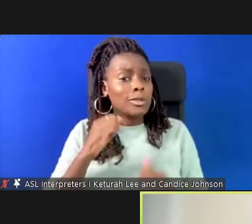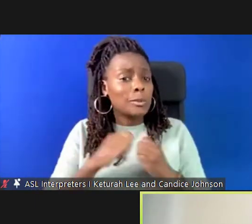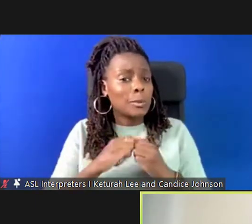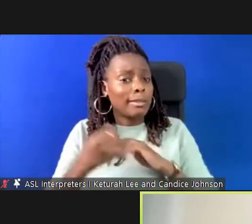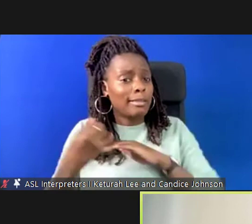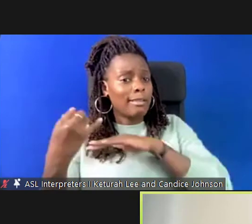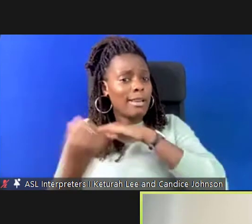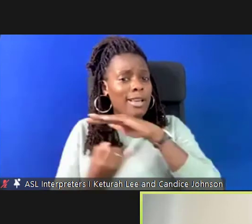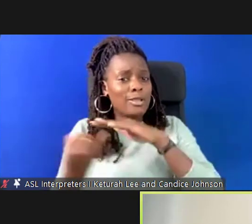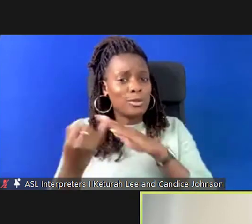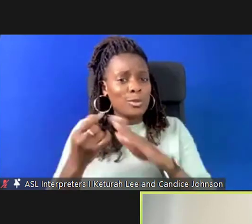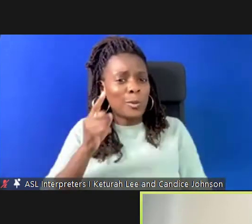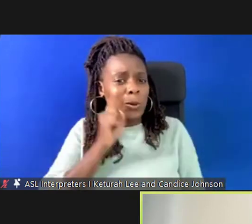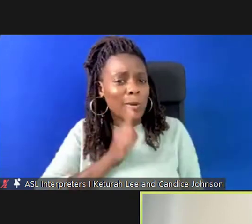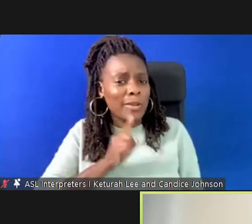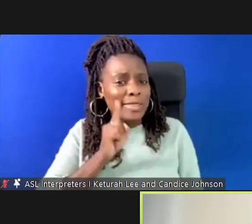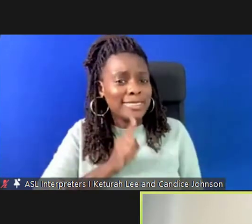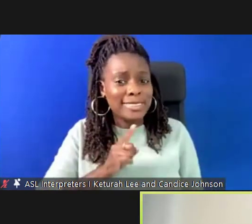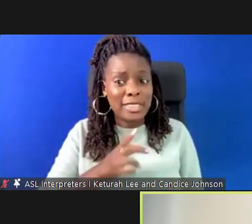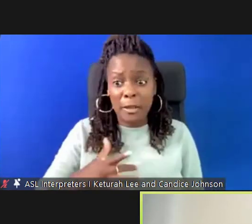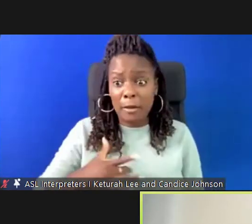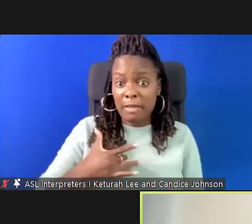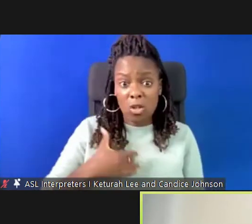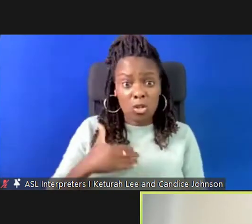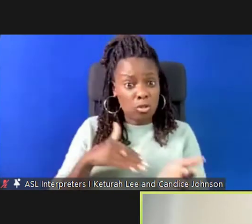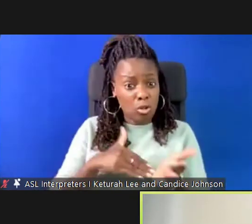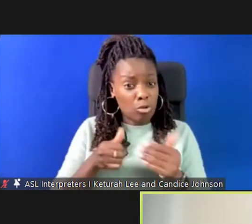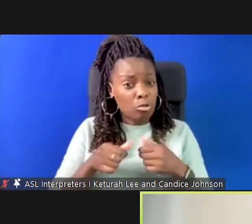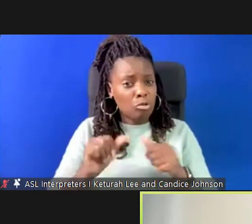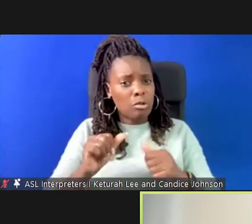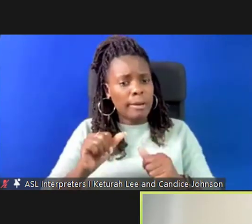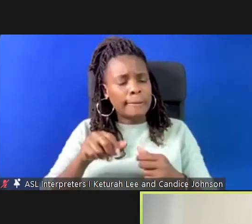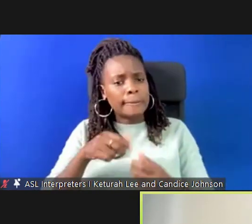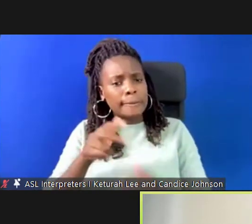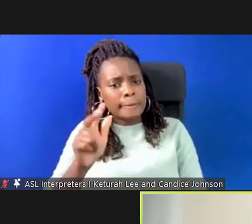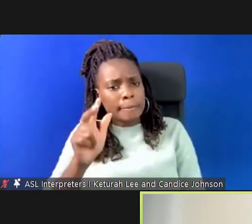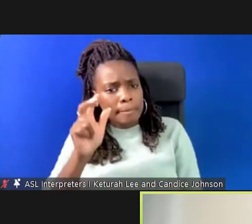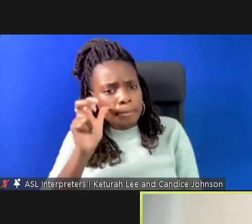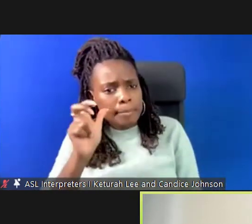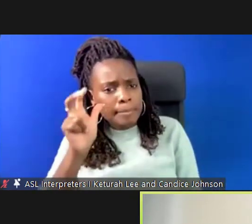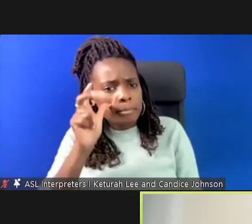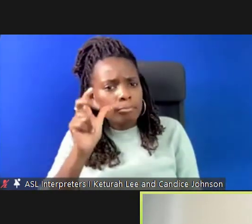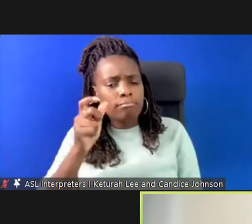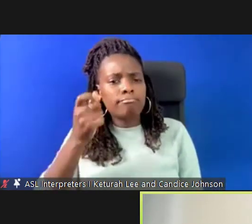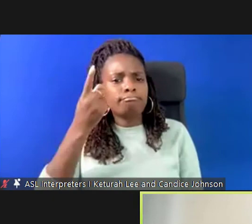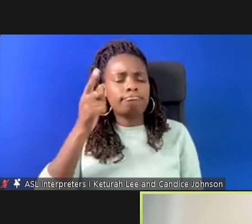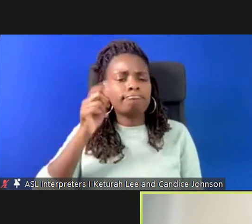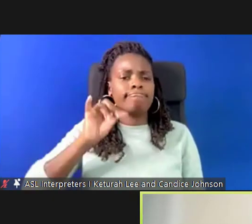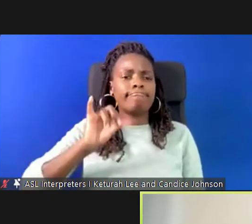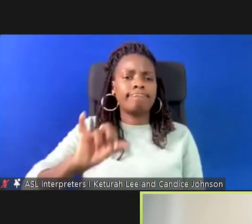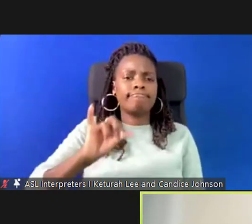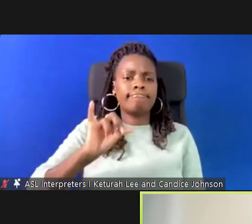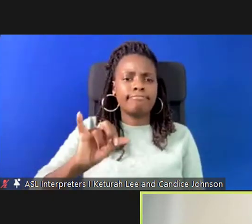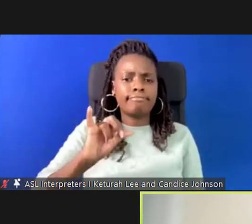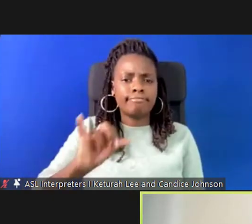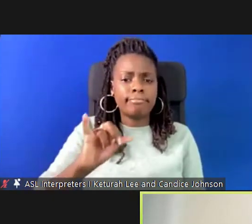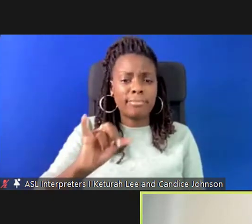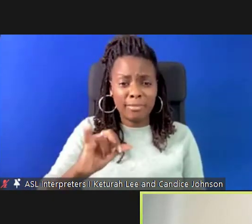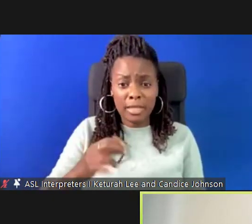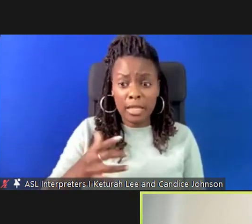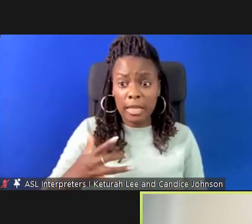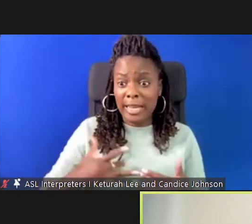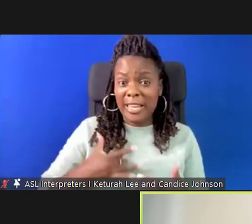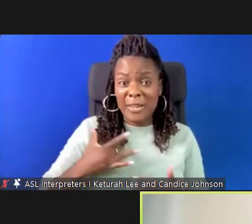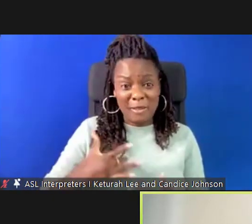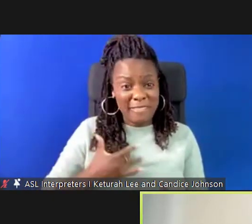feel like their clinician really was trying to understand what was important to them? And were they feeling like they were getting the kind of guidance